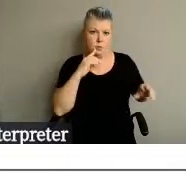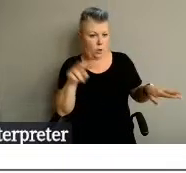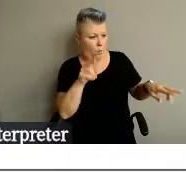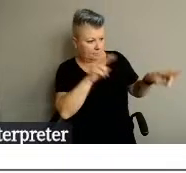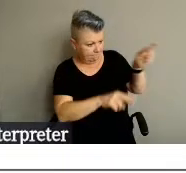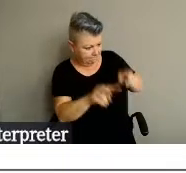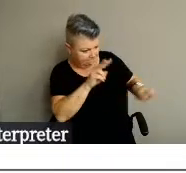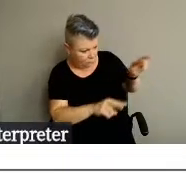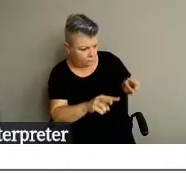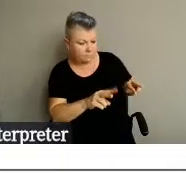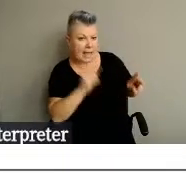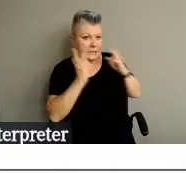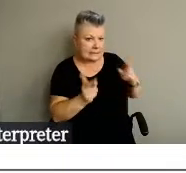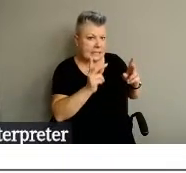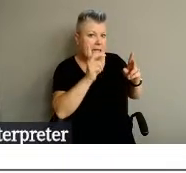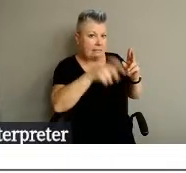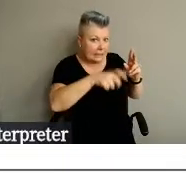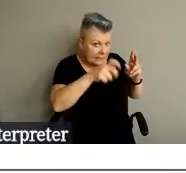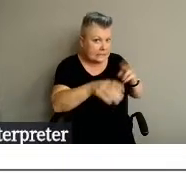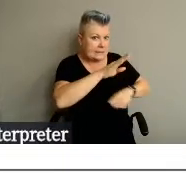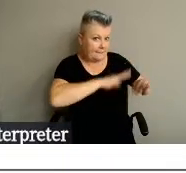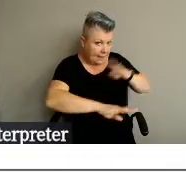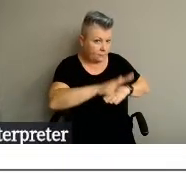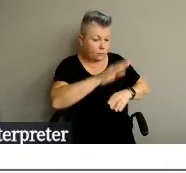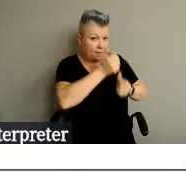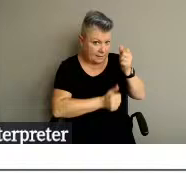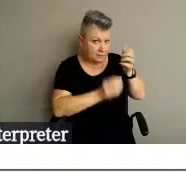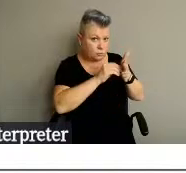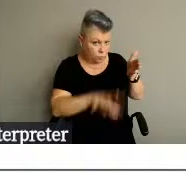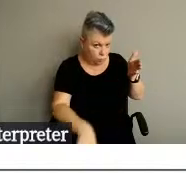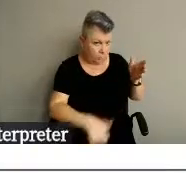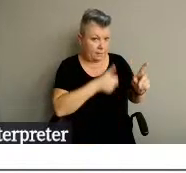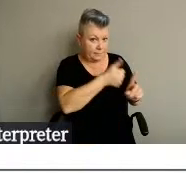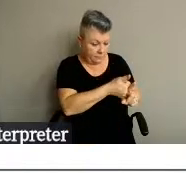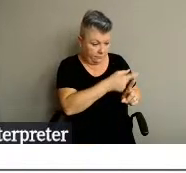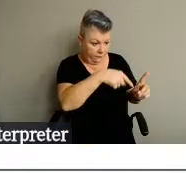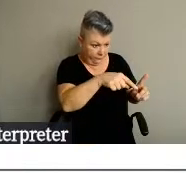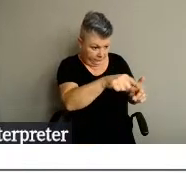and look at the needs and behaviors of those students. And then